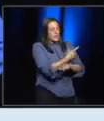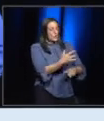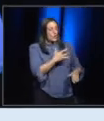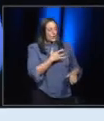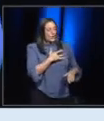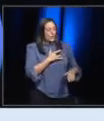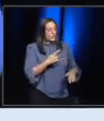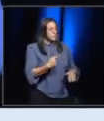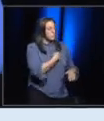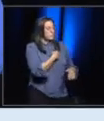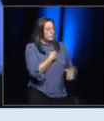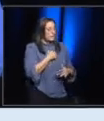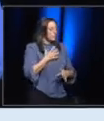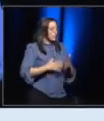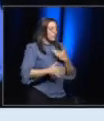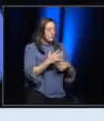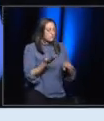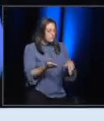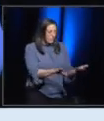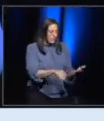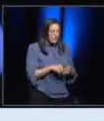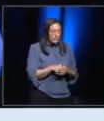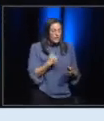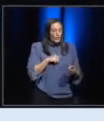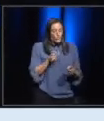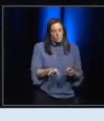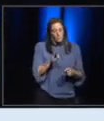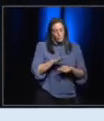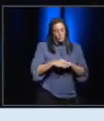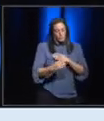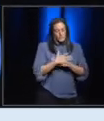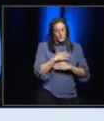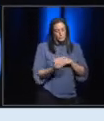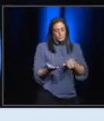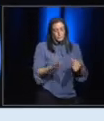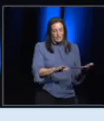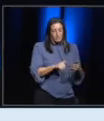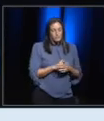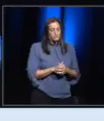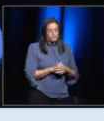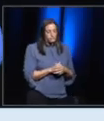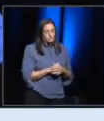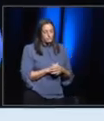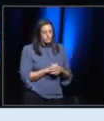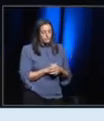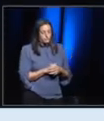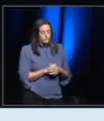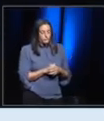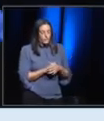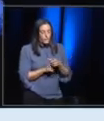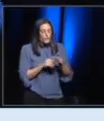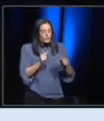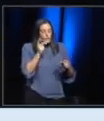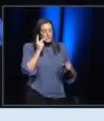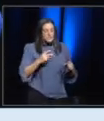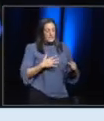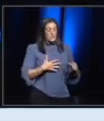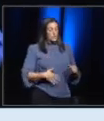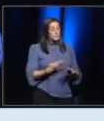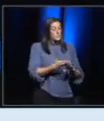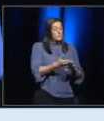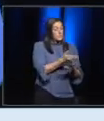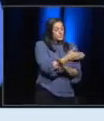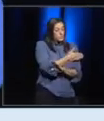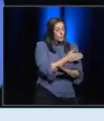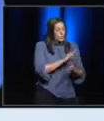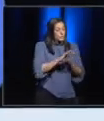migrating for some time. And this is how we found her on the beach. You see these belly speckles that they get just before puberty that spread in coverage